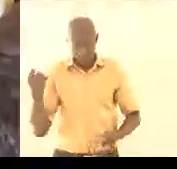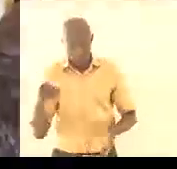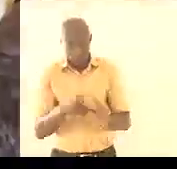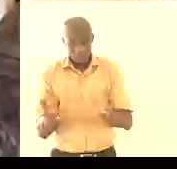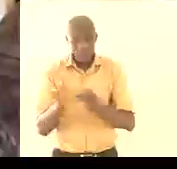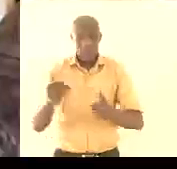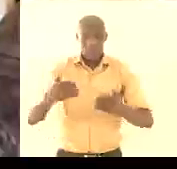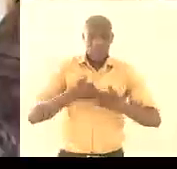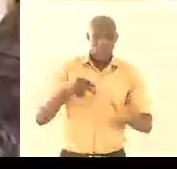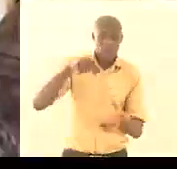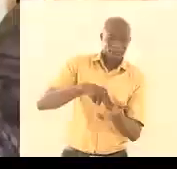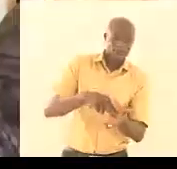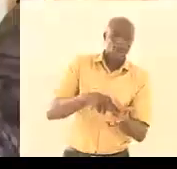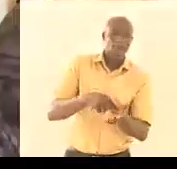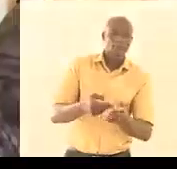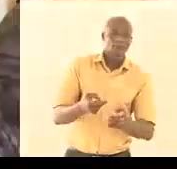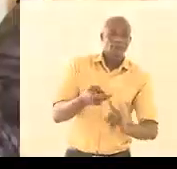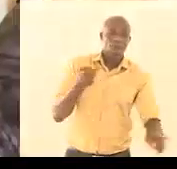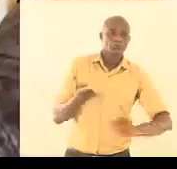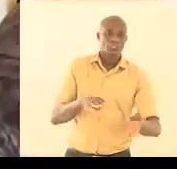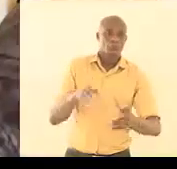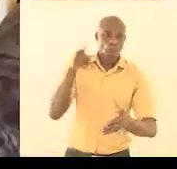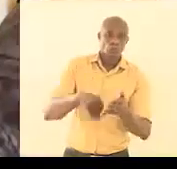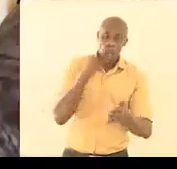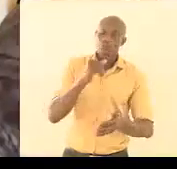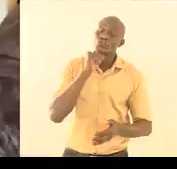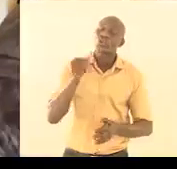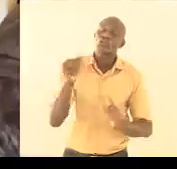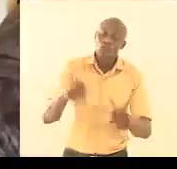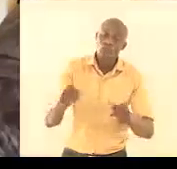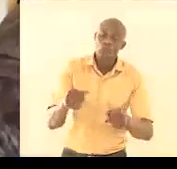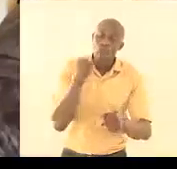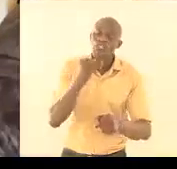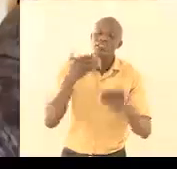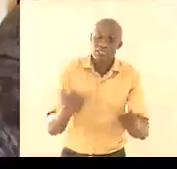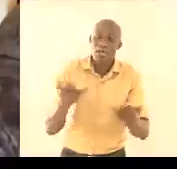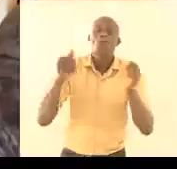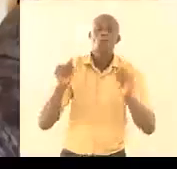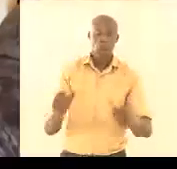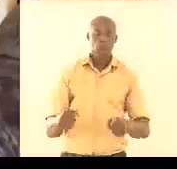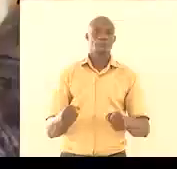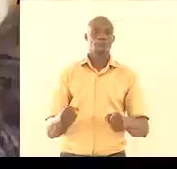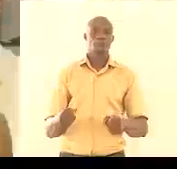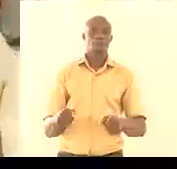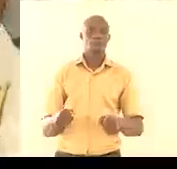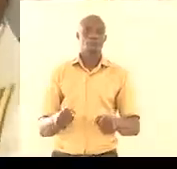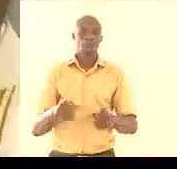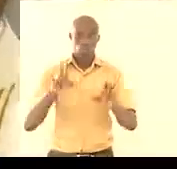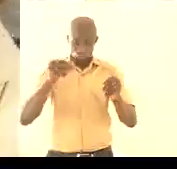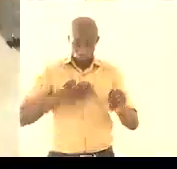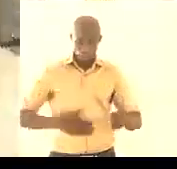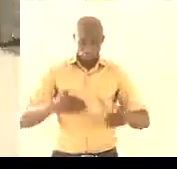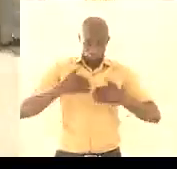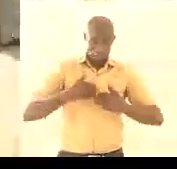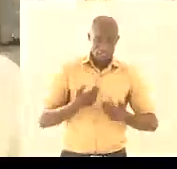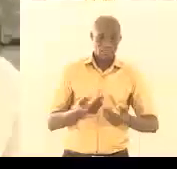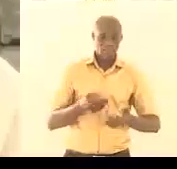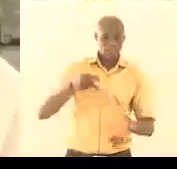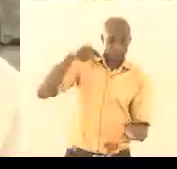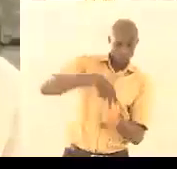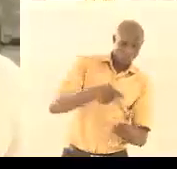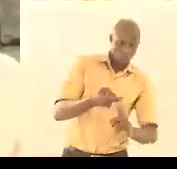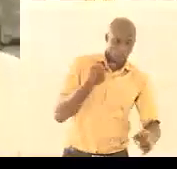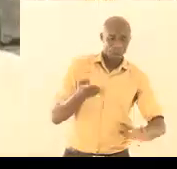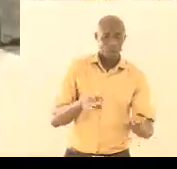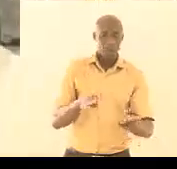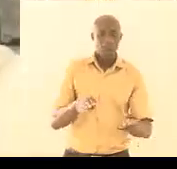Because Jesus has risen from the dead, he now tells us what was impossible is now possible. Nobody ever rose from the dead before. Now he